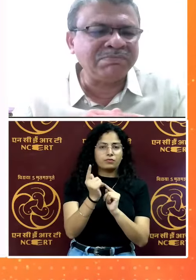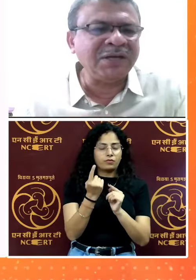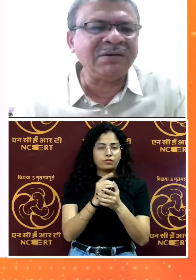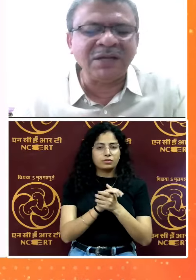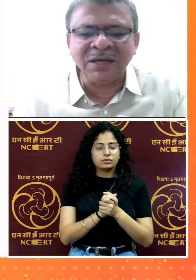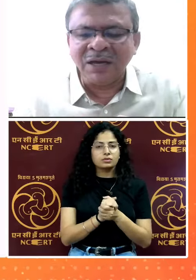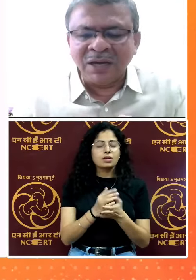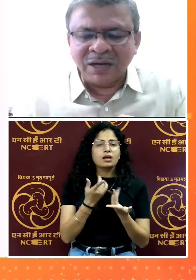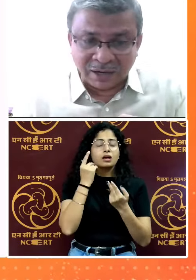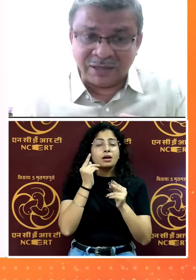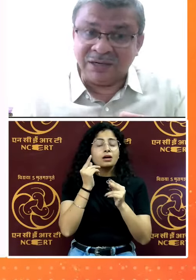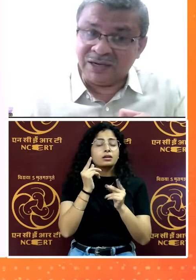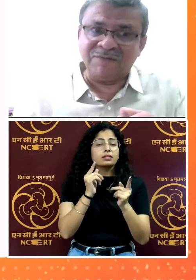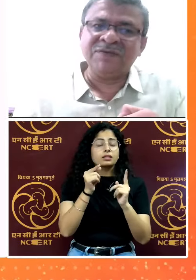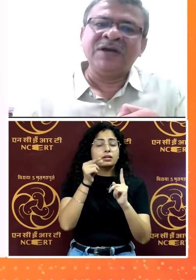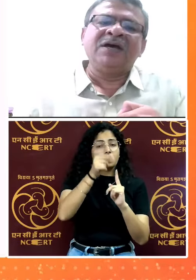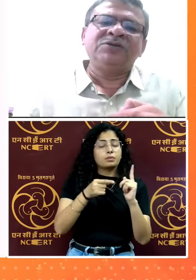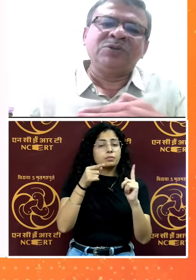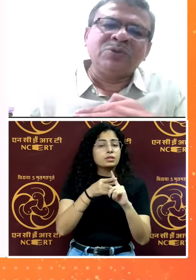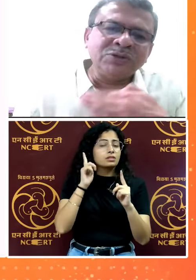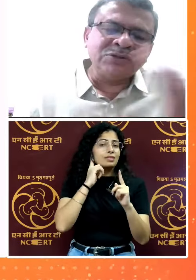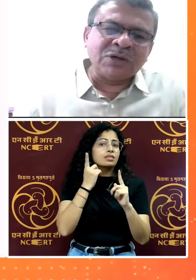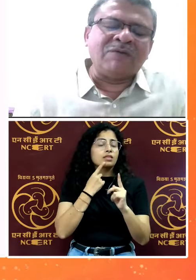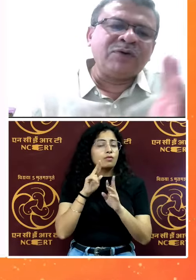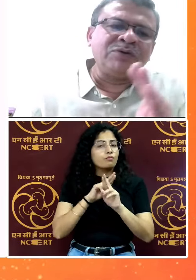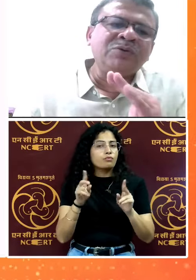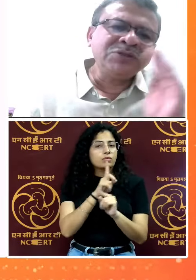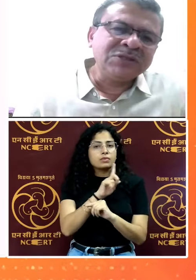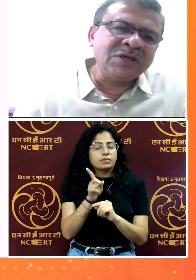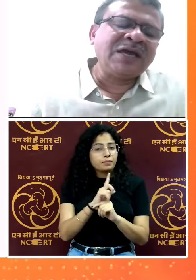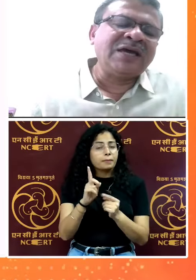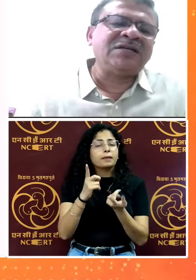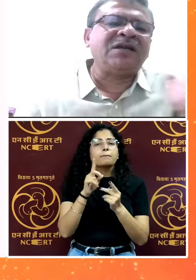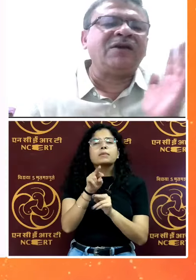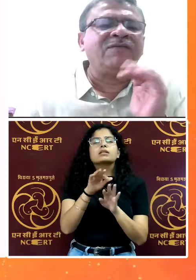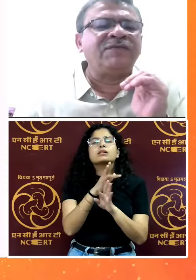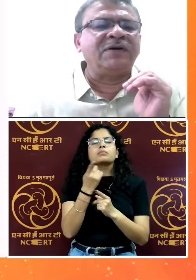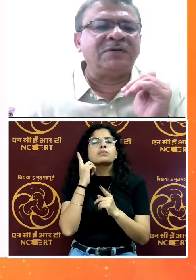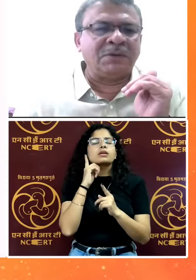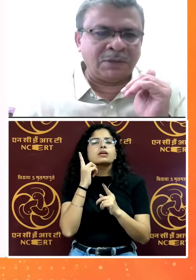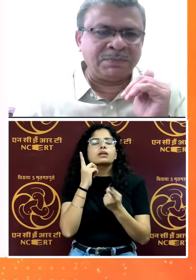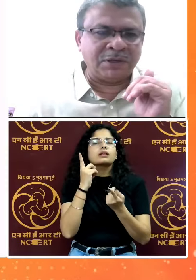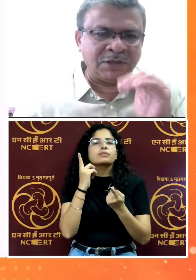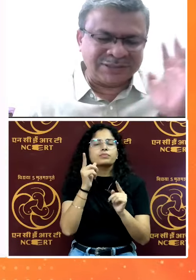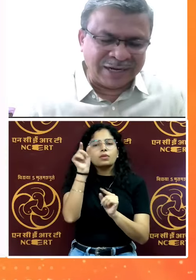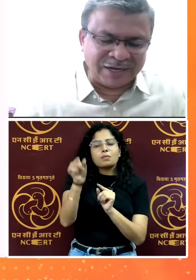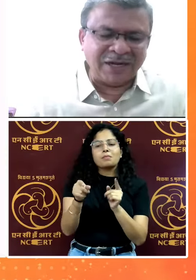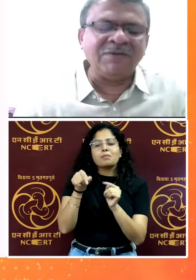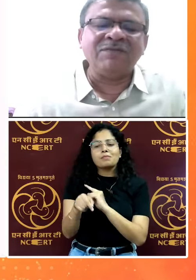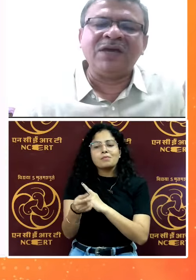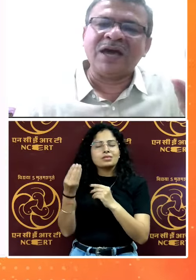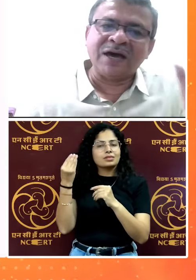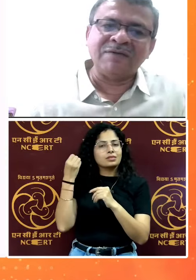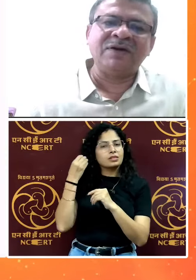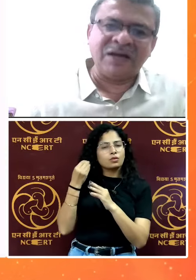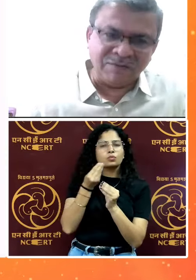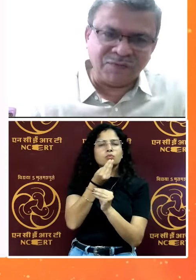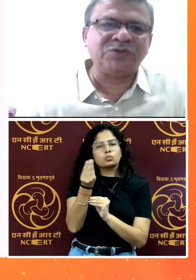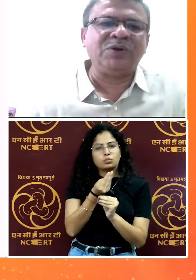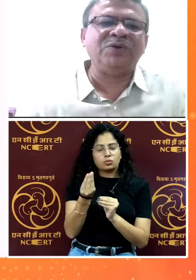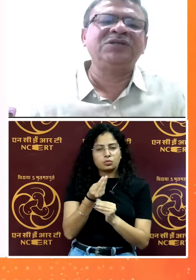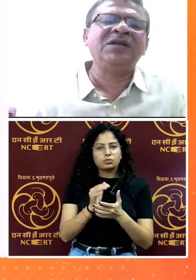not completely deaf. Deaf. Okay. So for those category of children, we